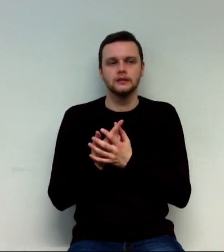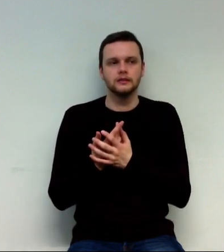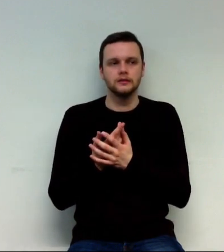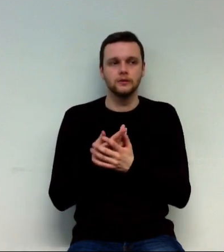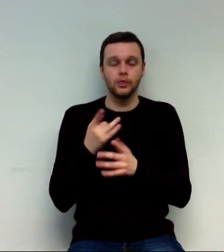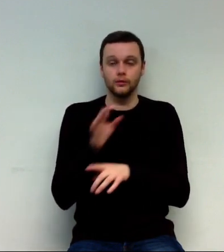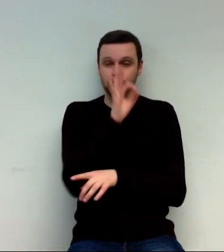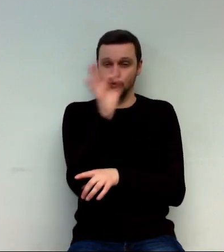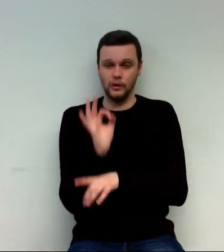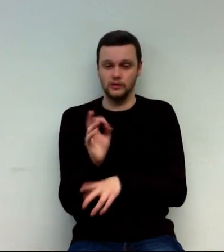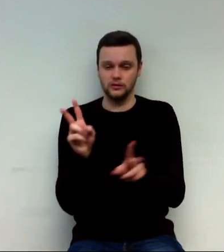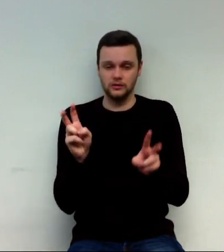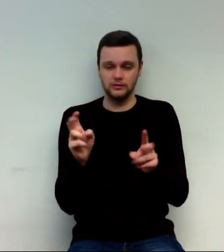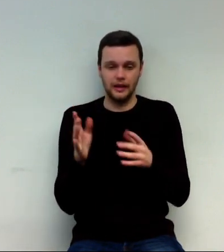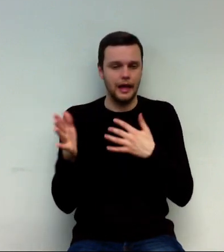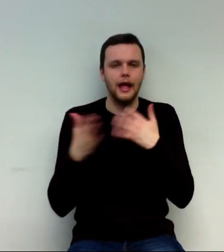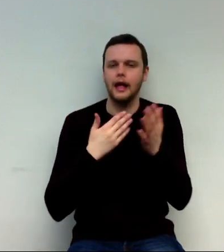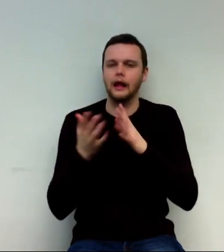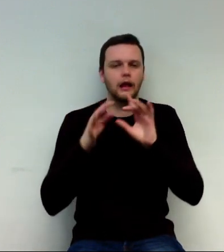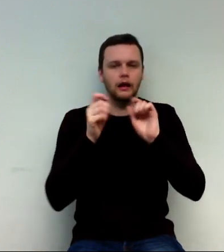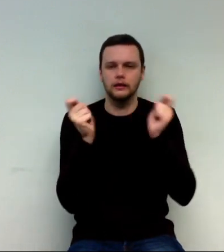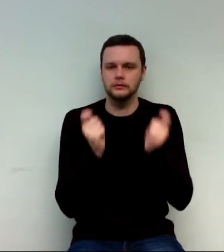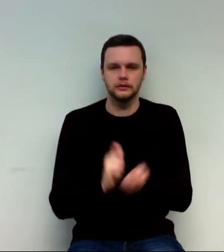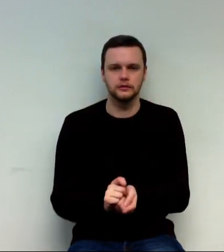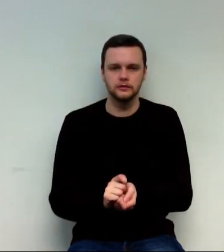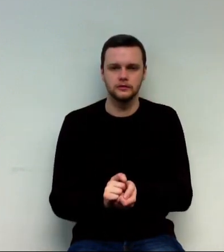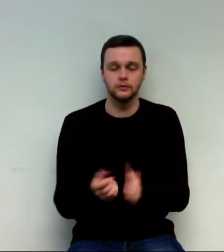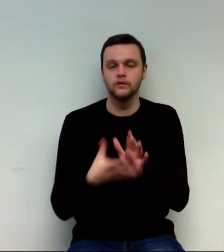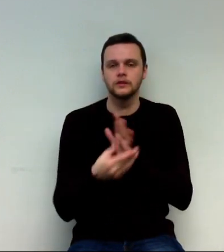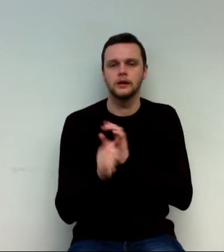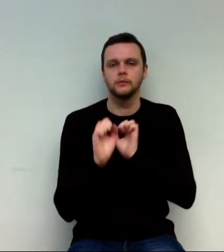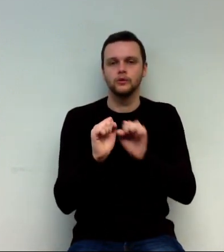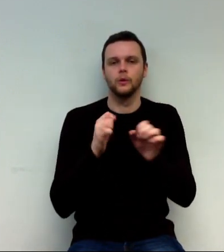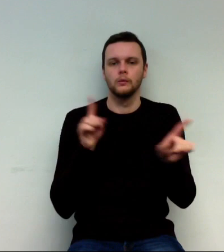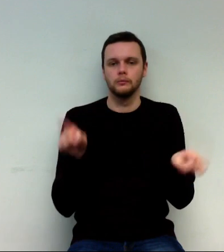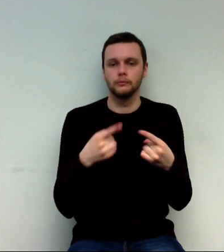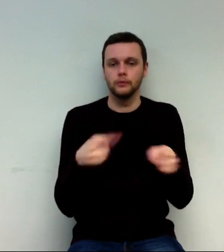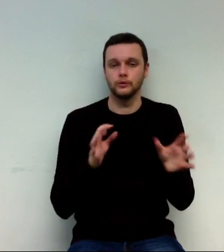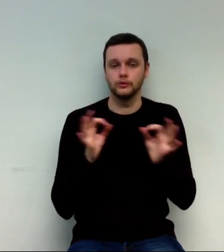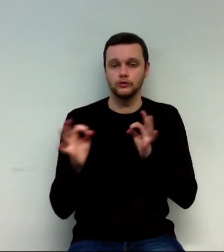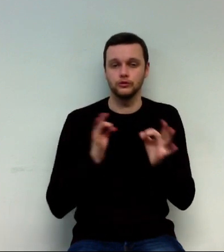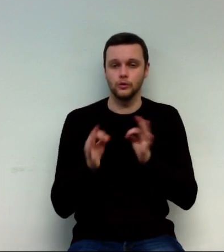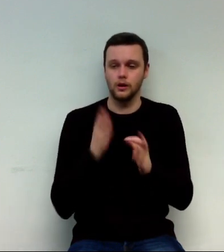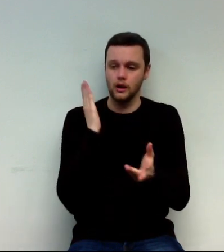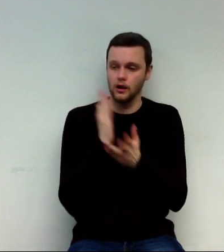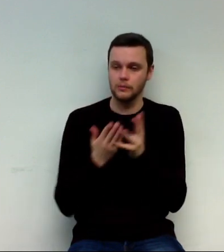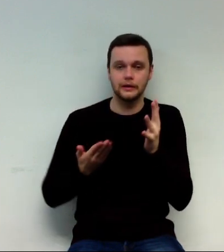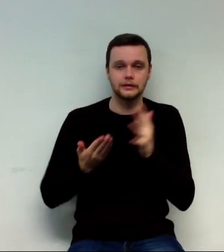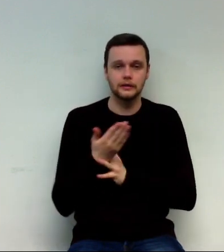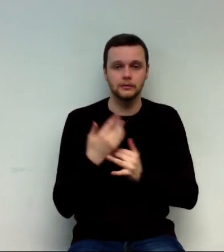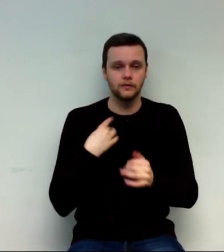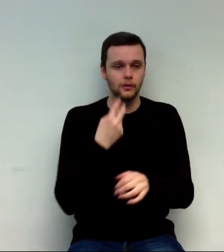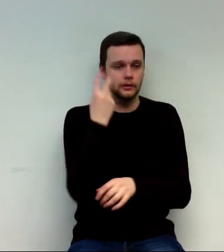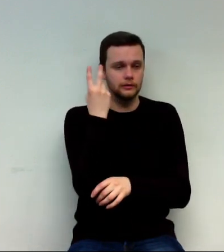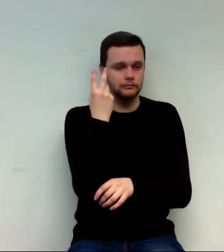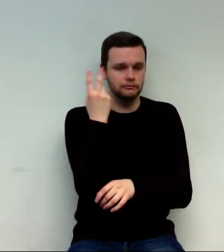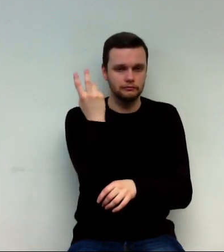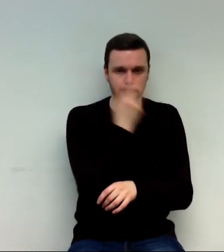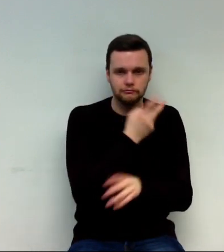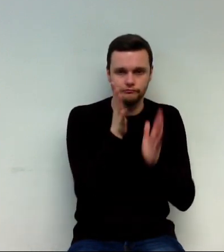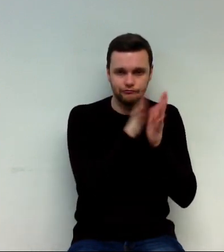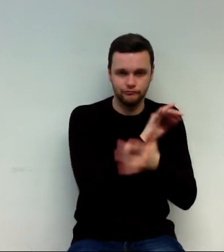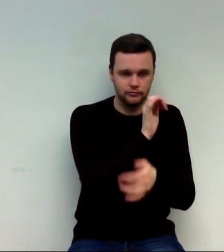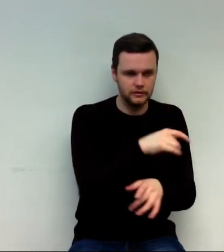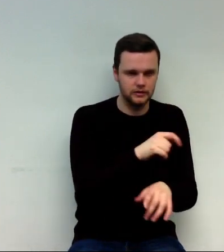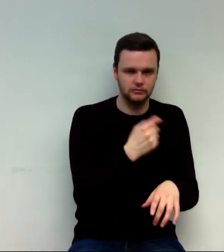about without any adaptation. So like if your music show is absolutely accessible to someone with a visual impairment, you'd be able to tick yes to